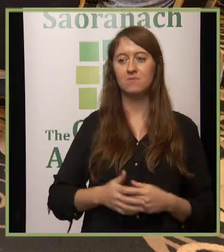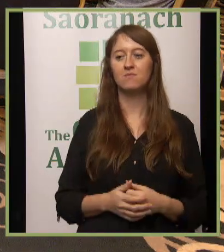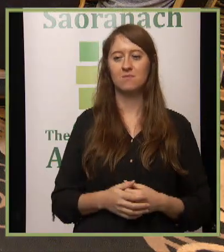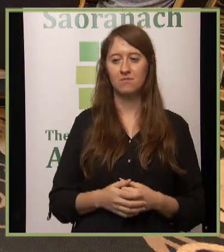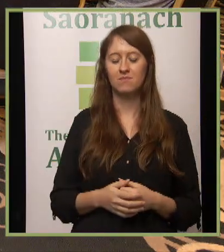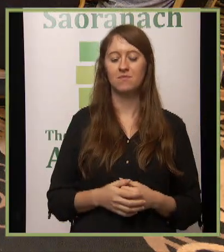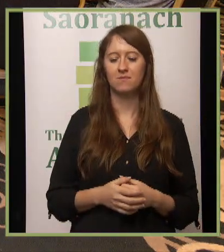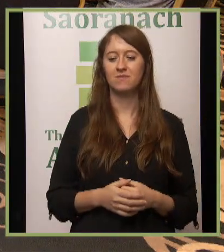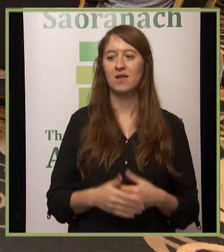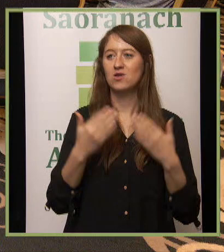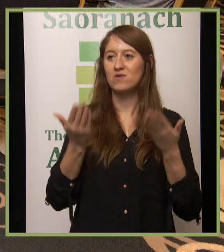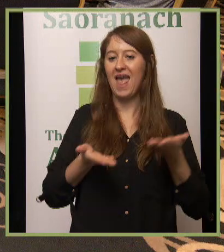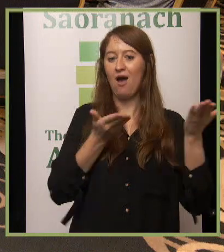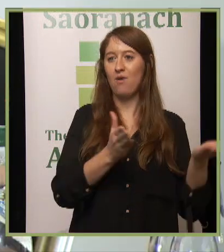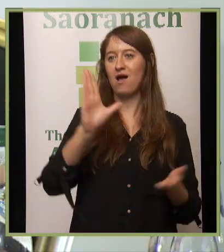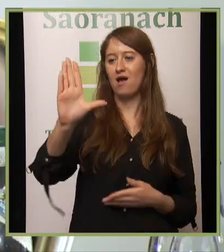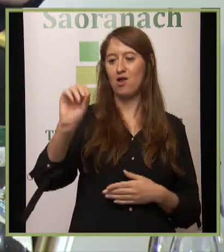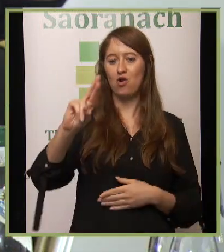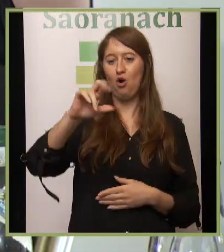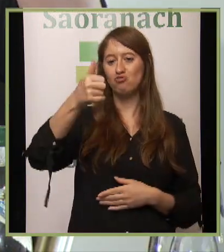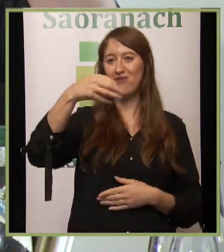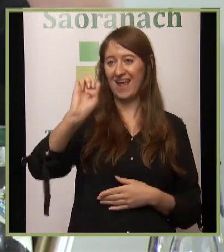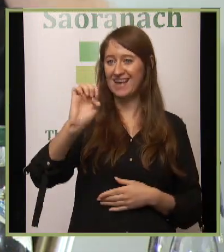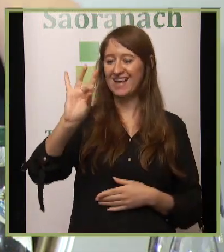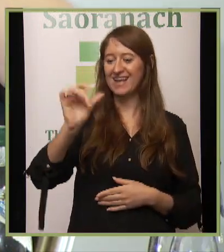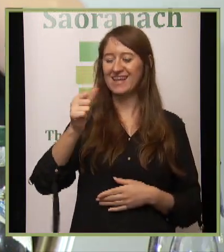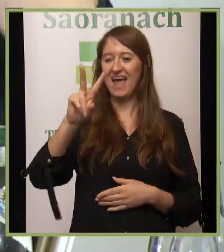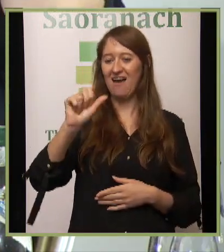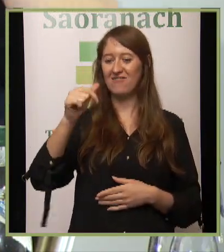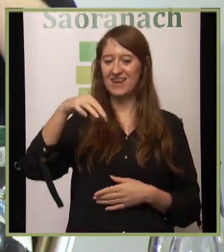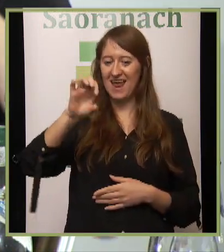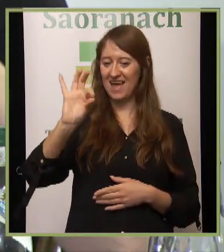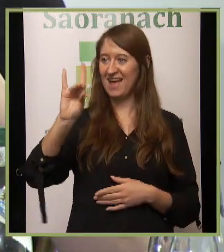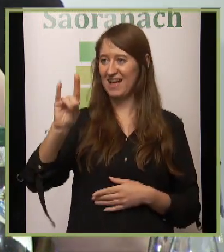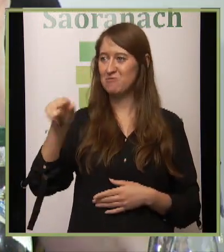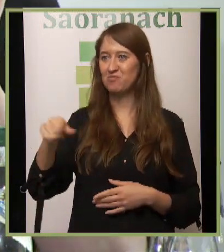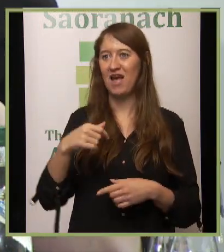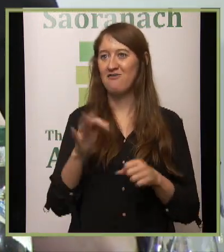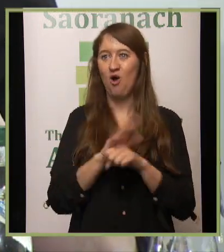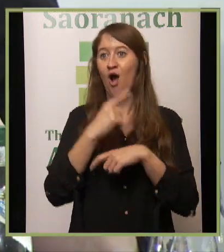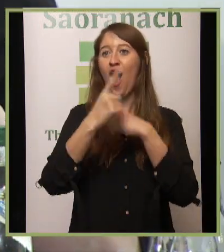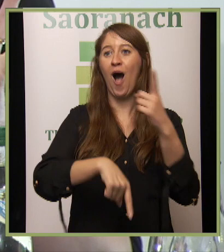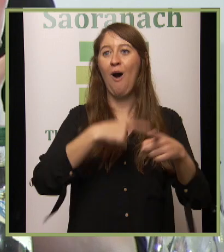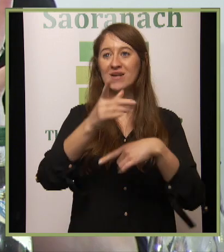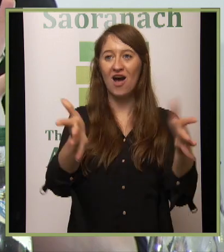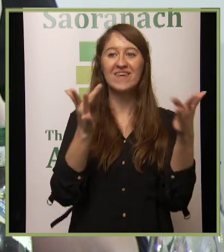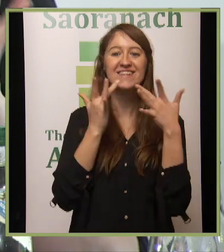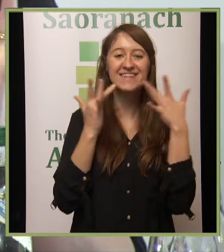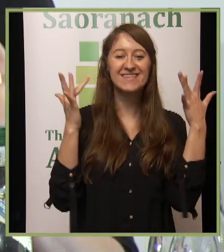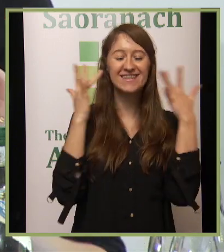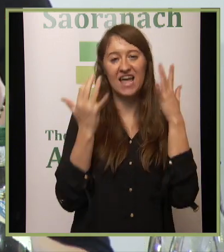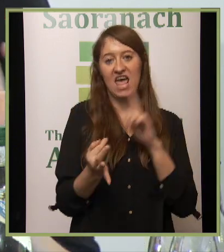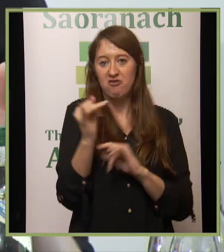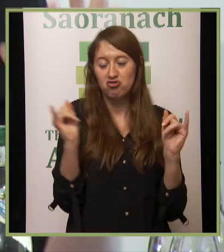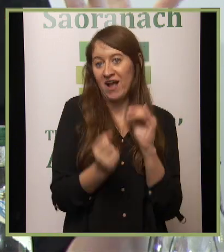And then to Lorraine Kavanagh for completely, unfailingly having a smile on her face, no matter what crisis or